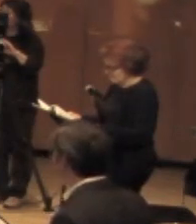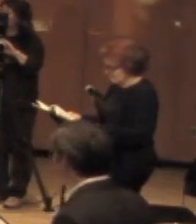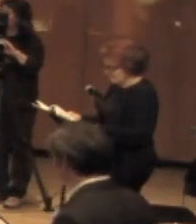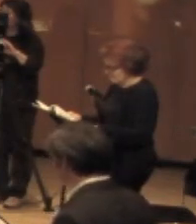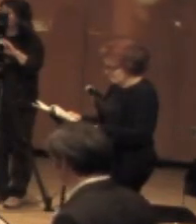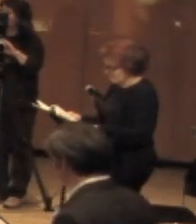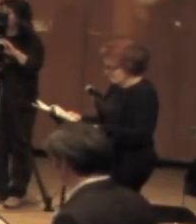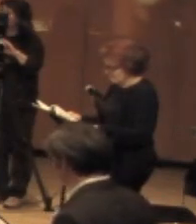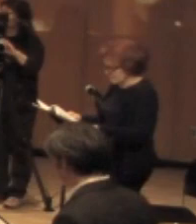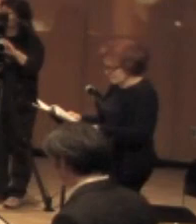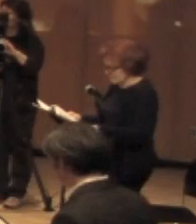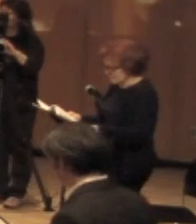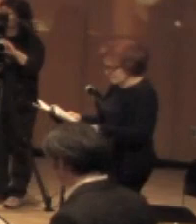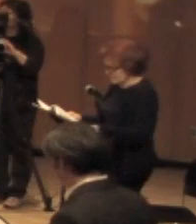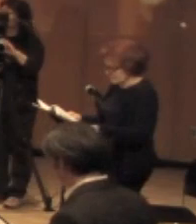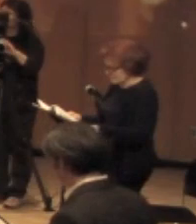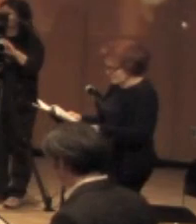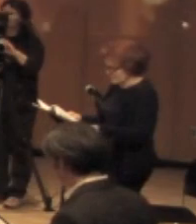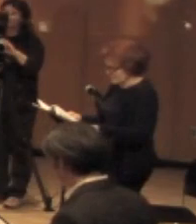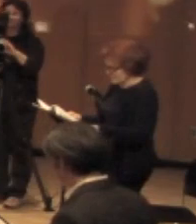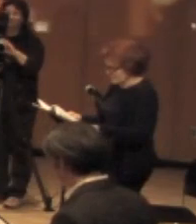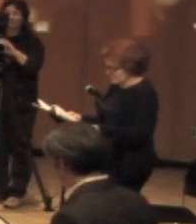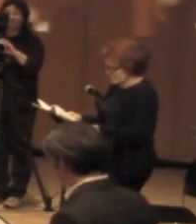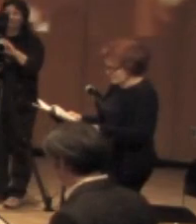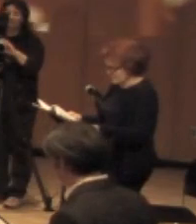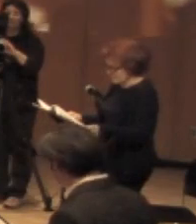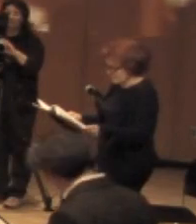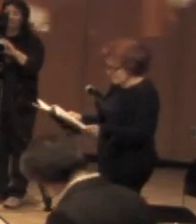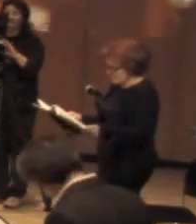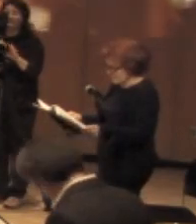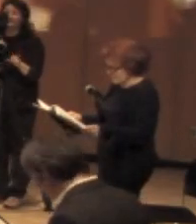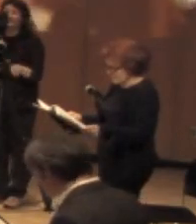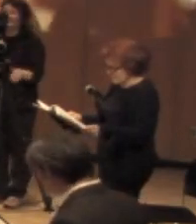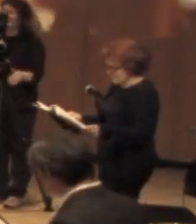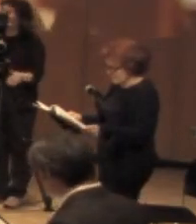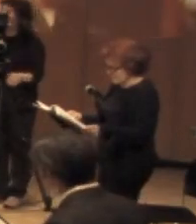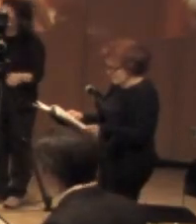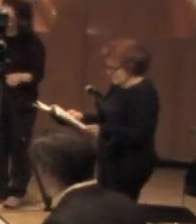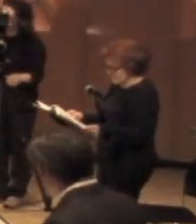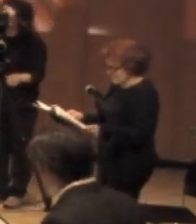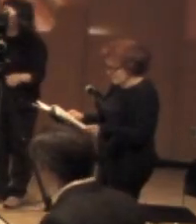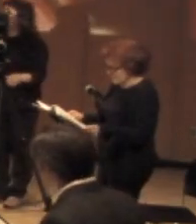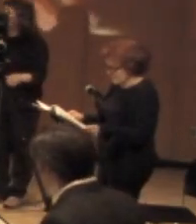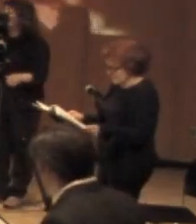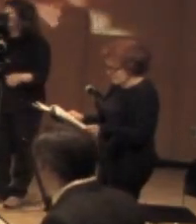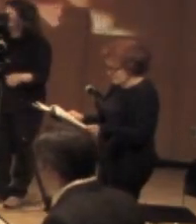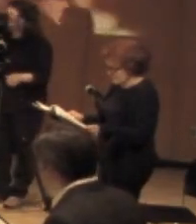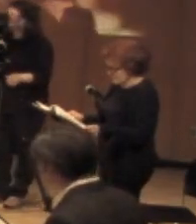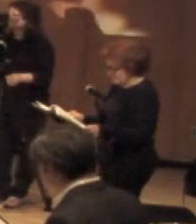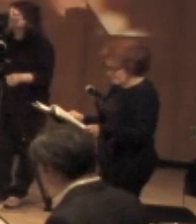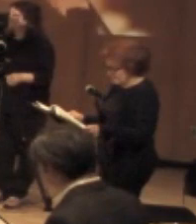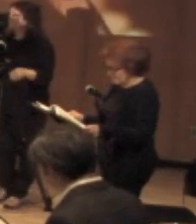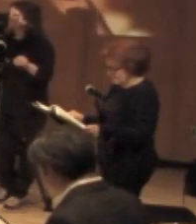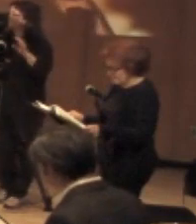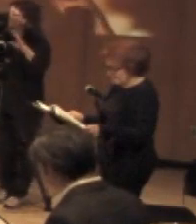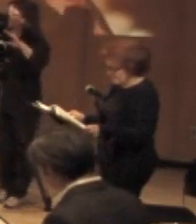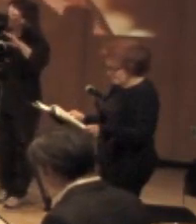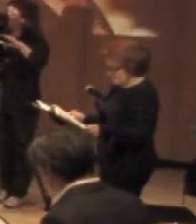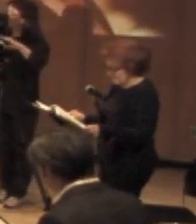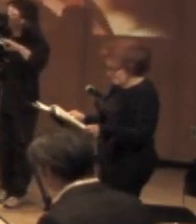best friend and books because you'll probably want to take some books yeah that'd be nice to have some books I can pack